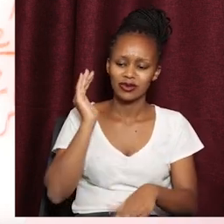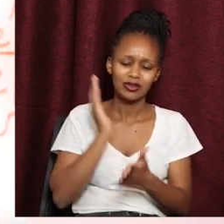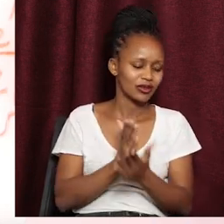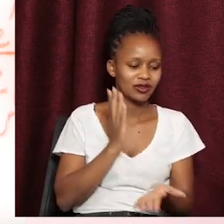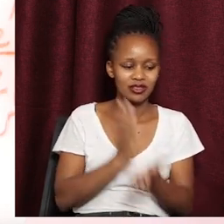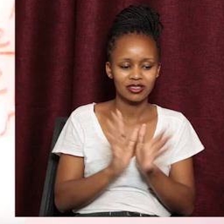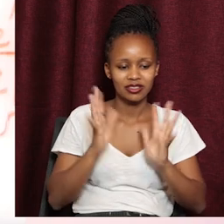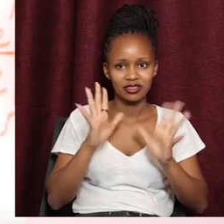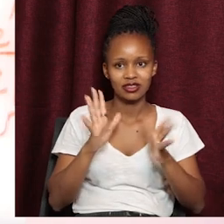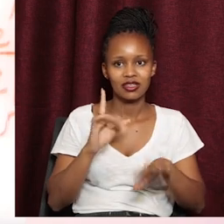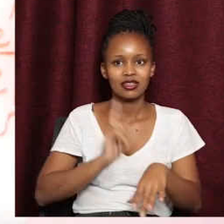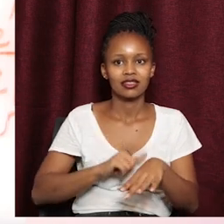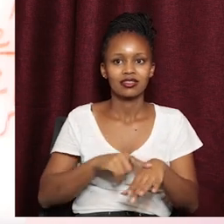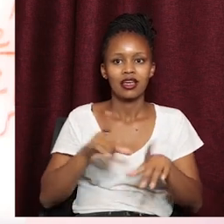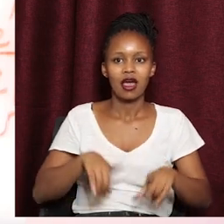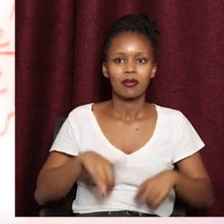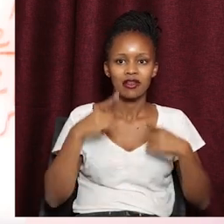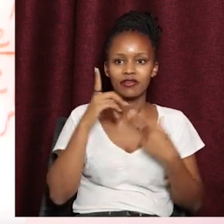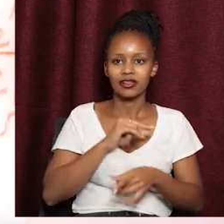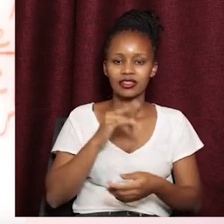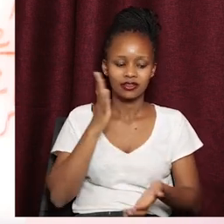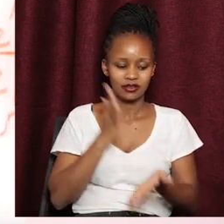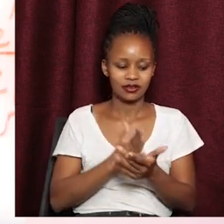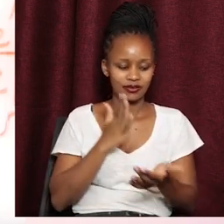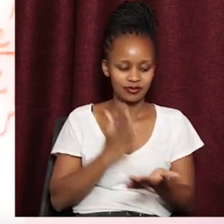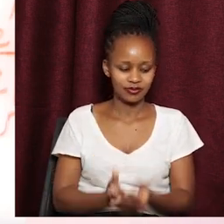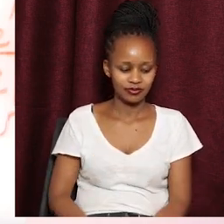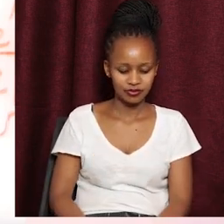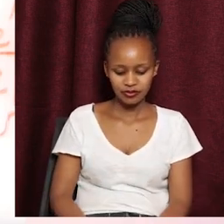genuinely celebrate the time that I lived? Genuinely.